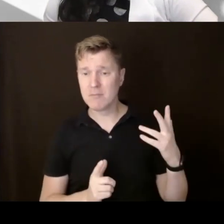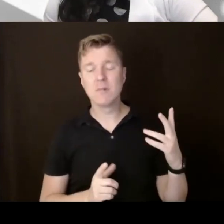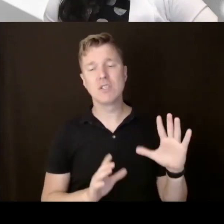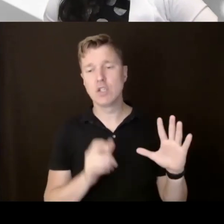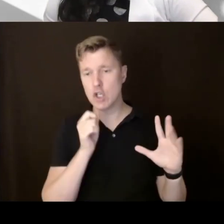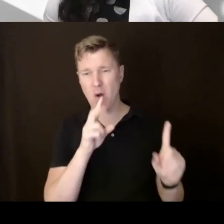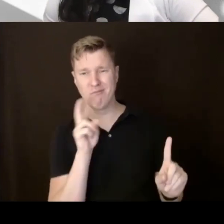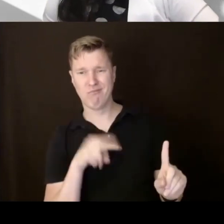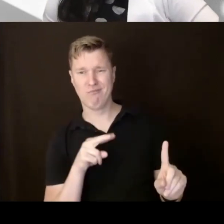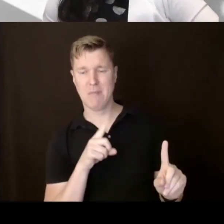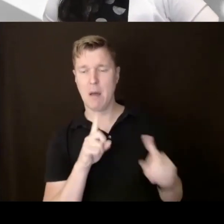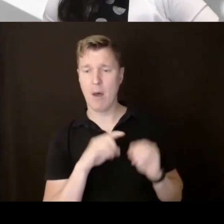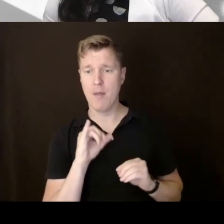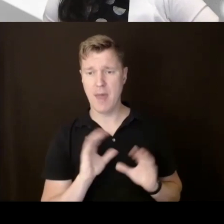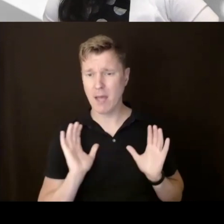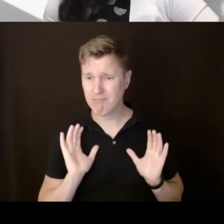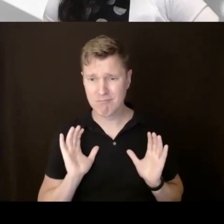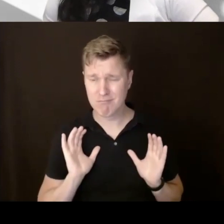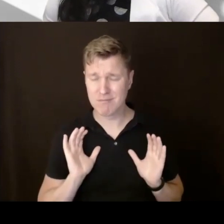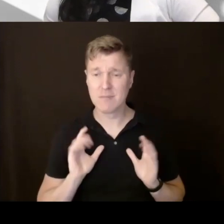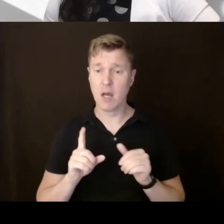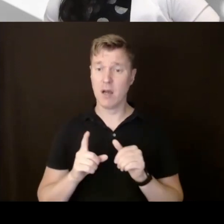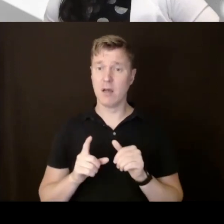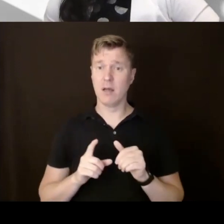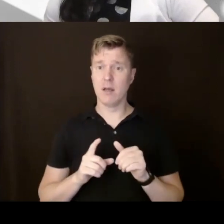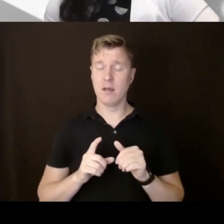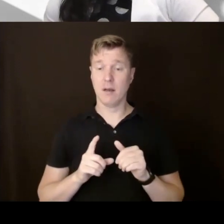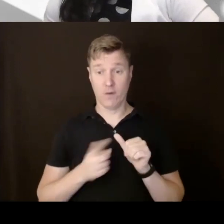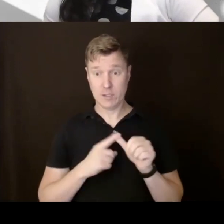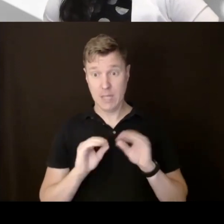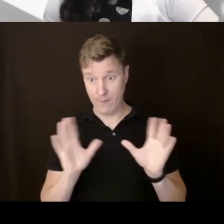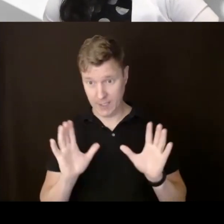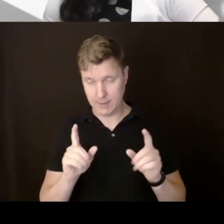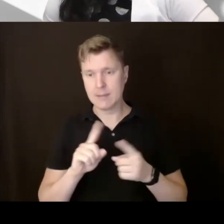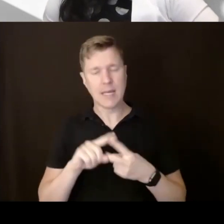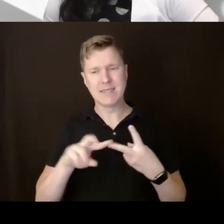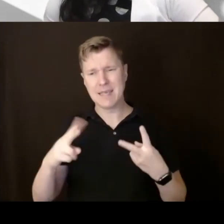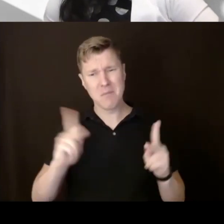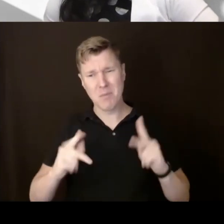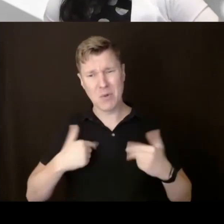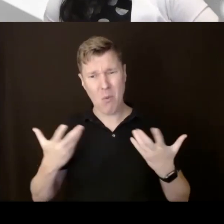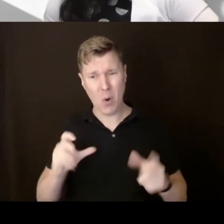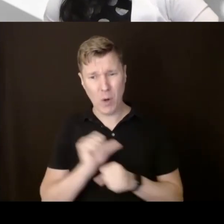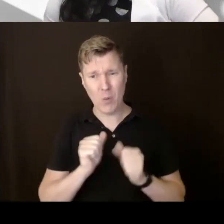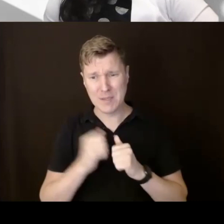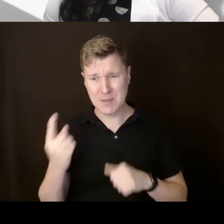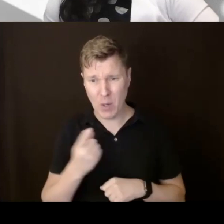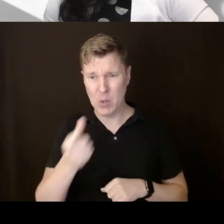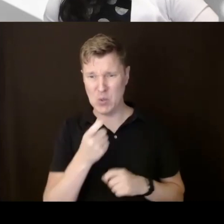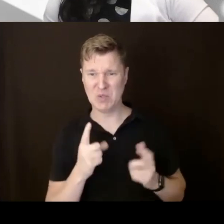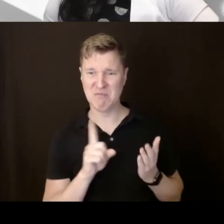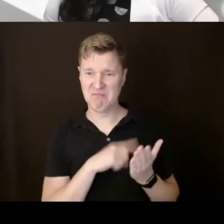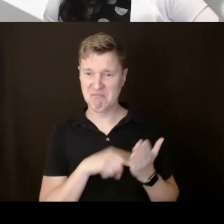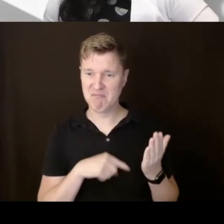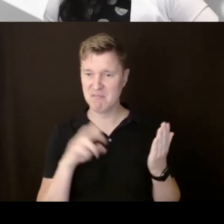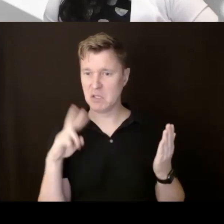about that, because that, first of all, it comes across, but second of all, nobody wants to work with anybody that's critical and judgmental. They want to work